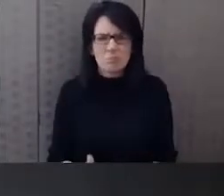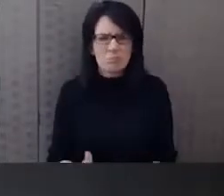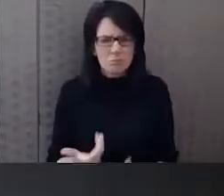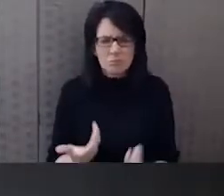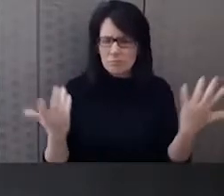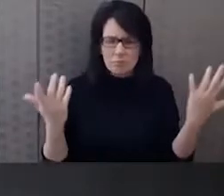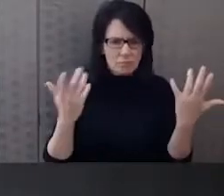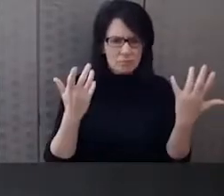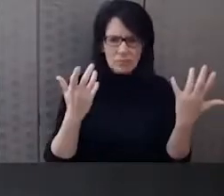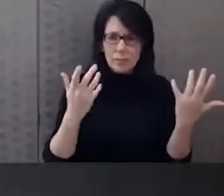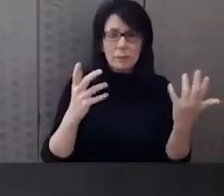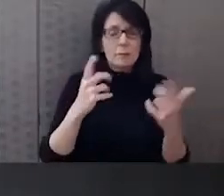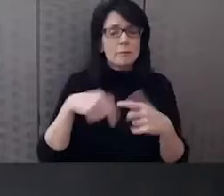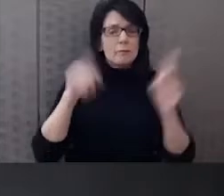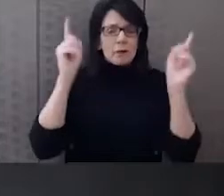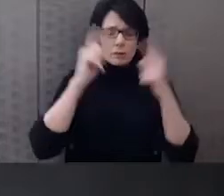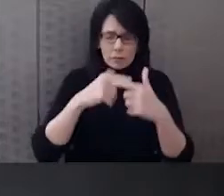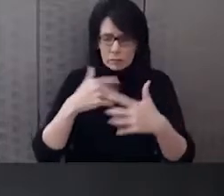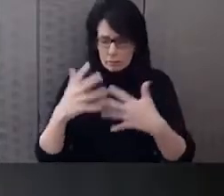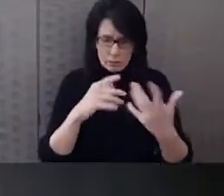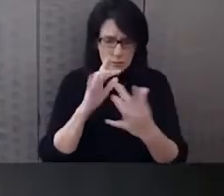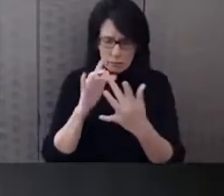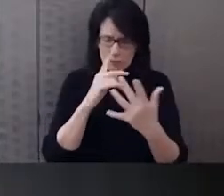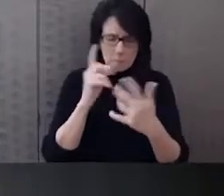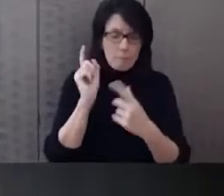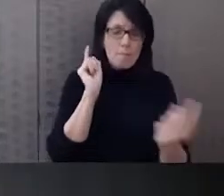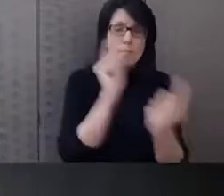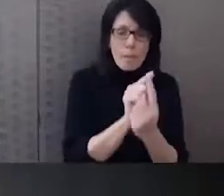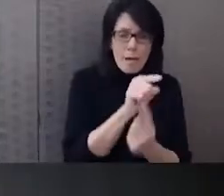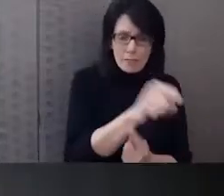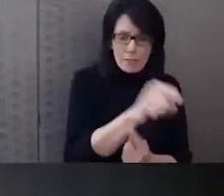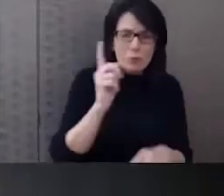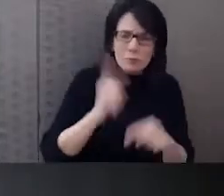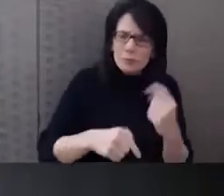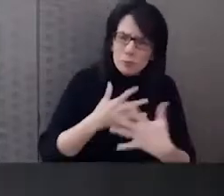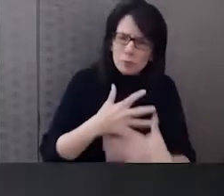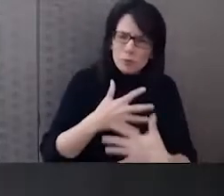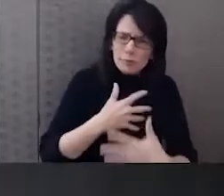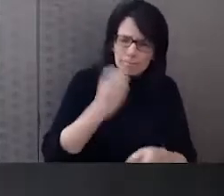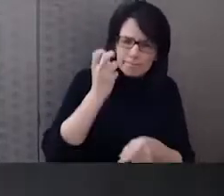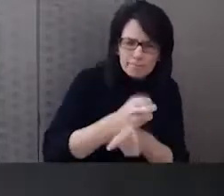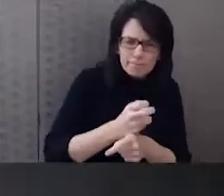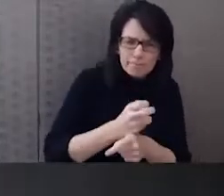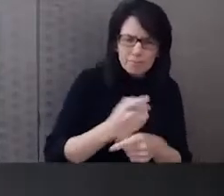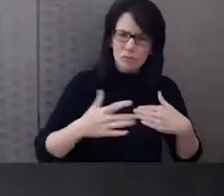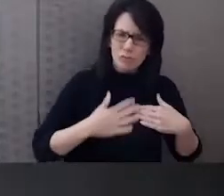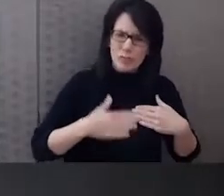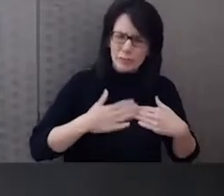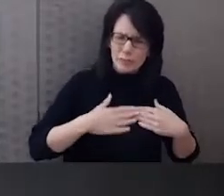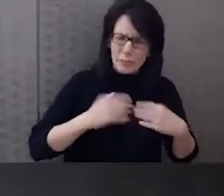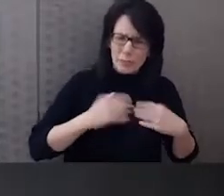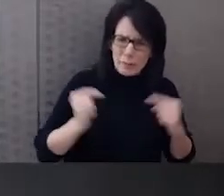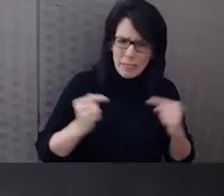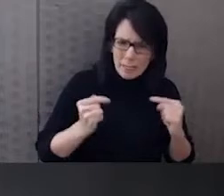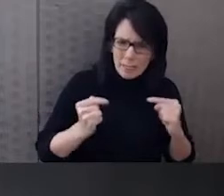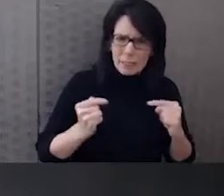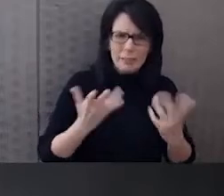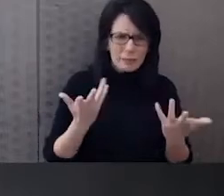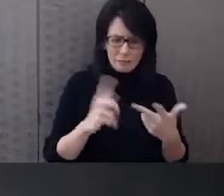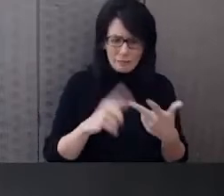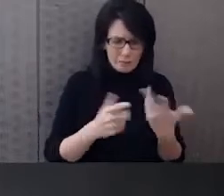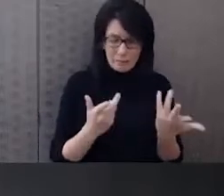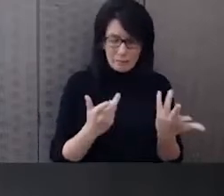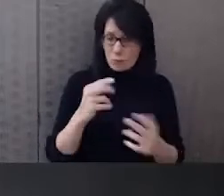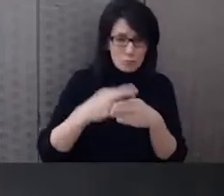And by the time that I met him, he was having trouble breathing, having chest pain, and that was all a result